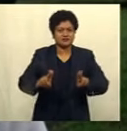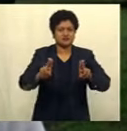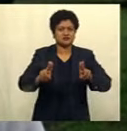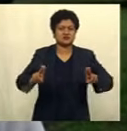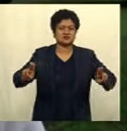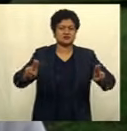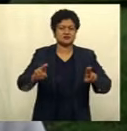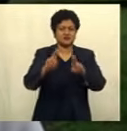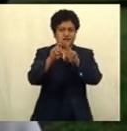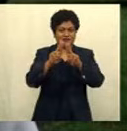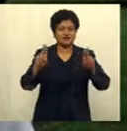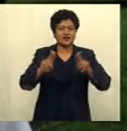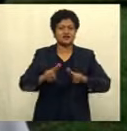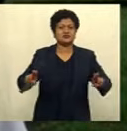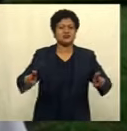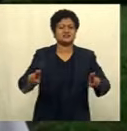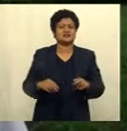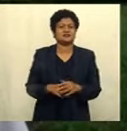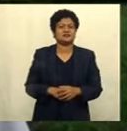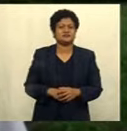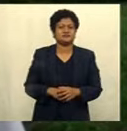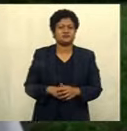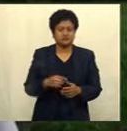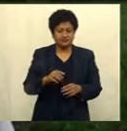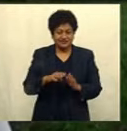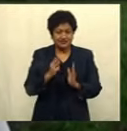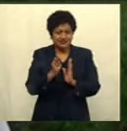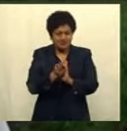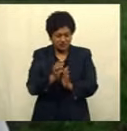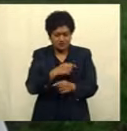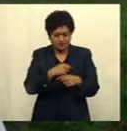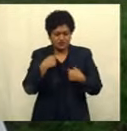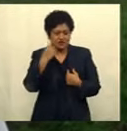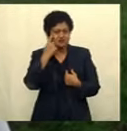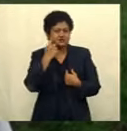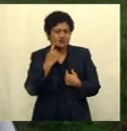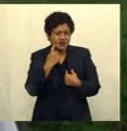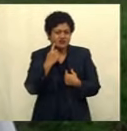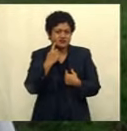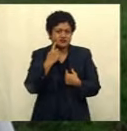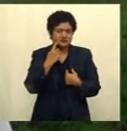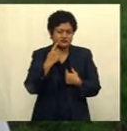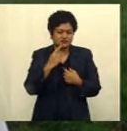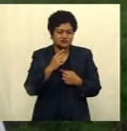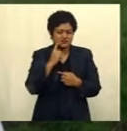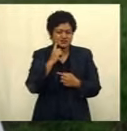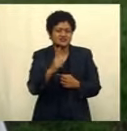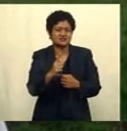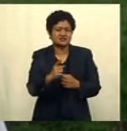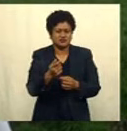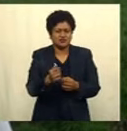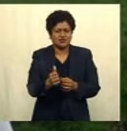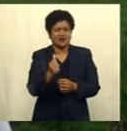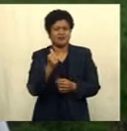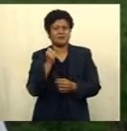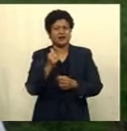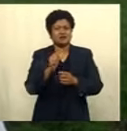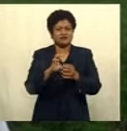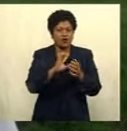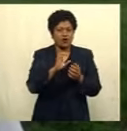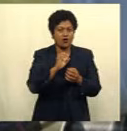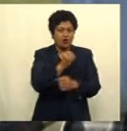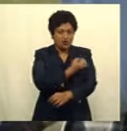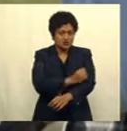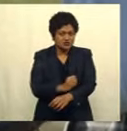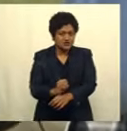for the International Federation to get back to us on the status of the quota spot for Oceania and how